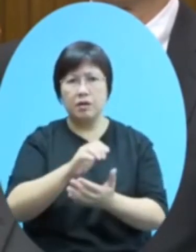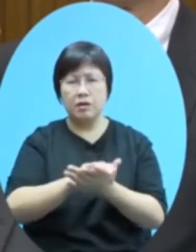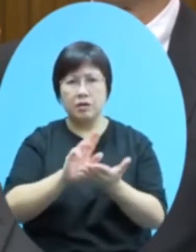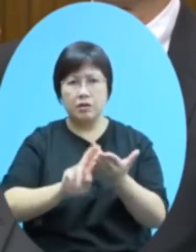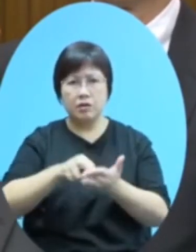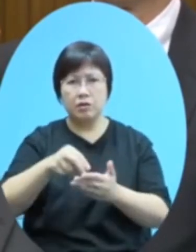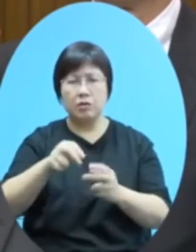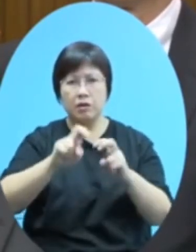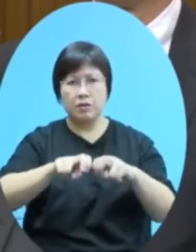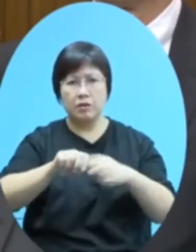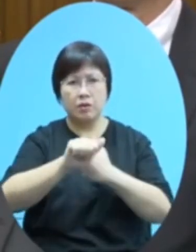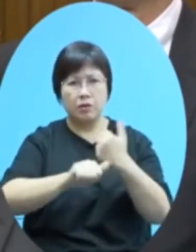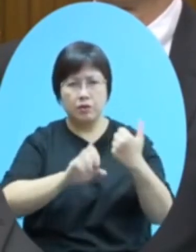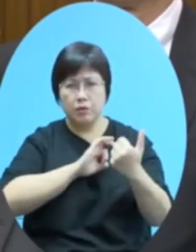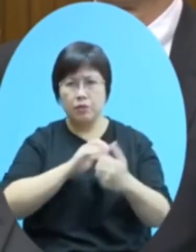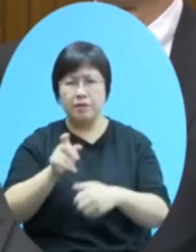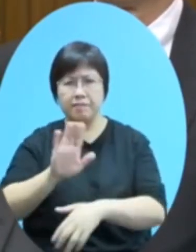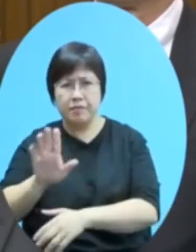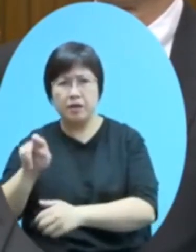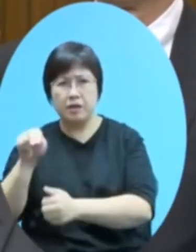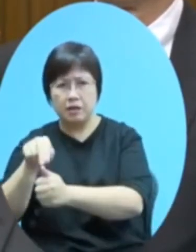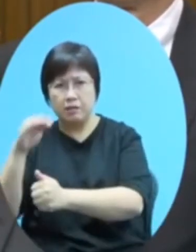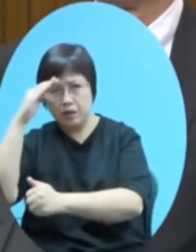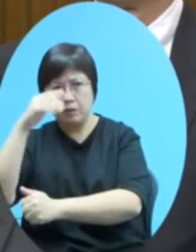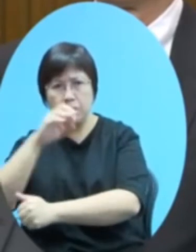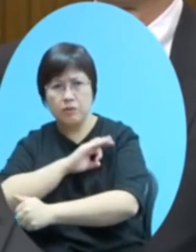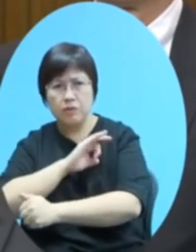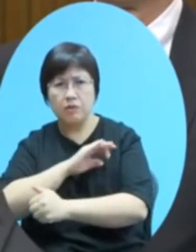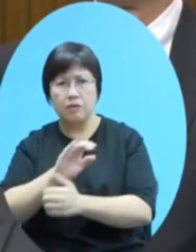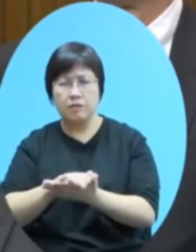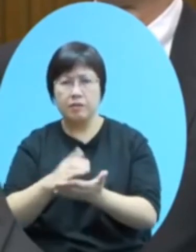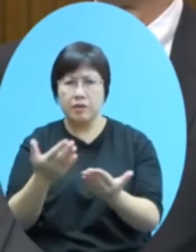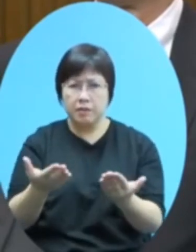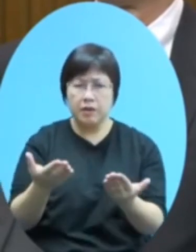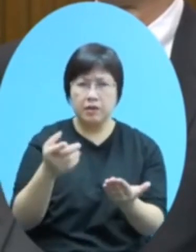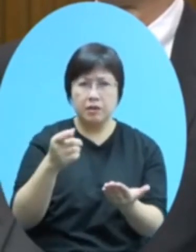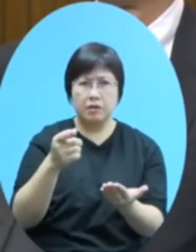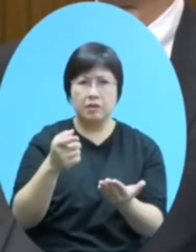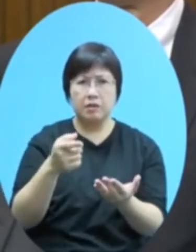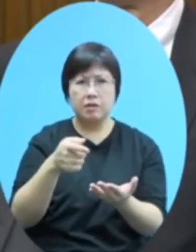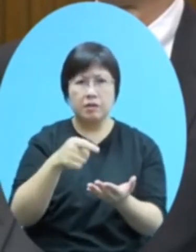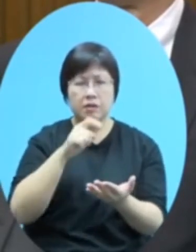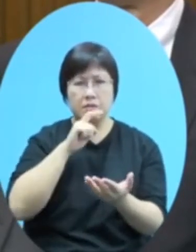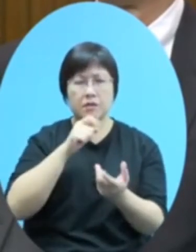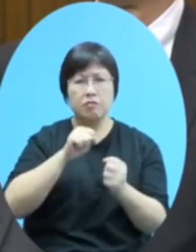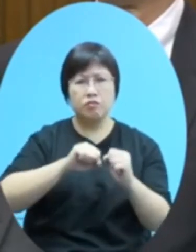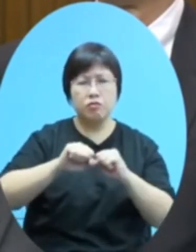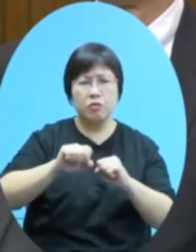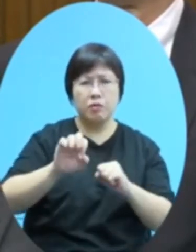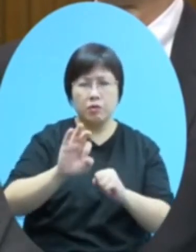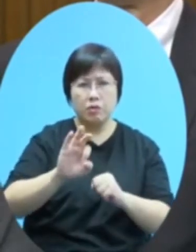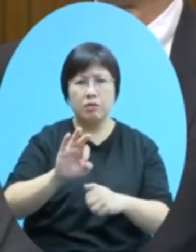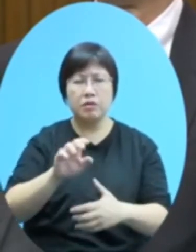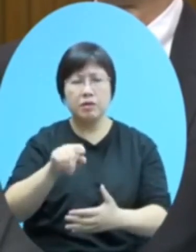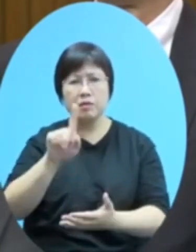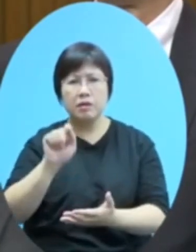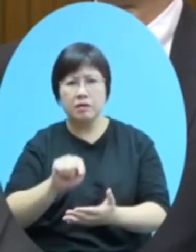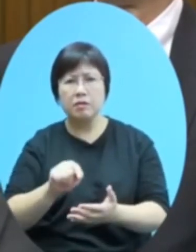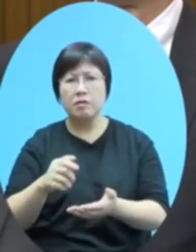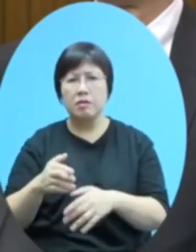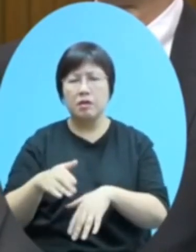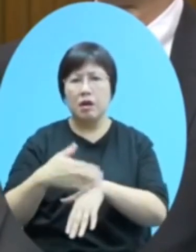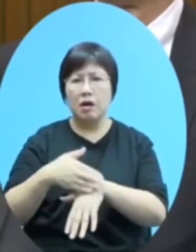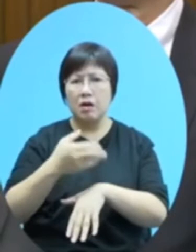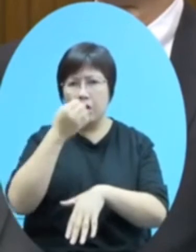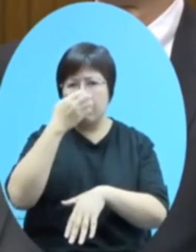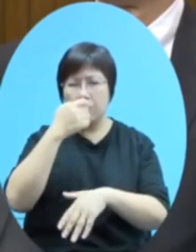whole controversy. So my question was, what are stopping you from taking those actions? And number two, just now you said Hong Kong